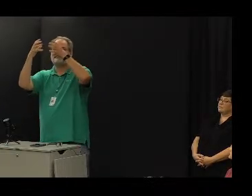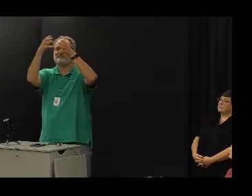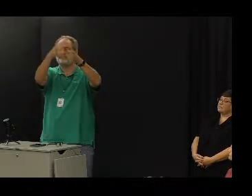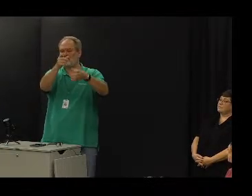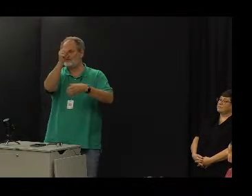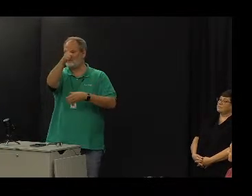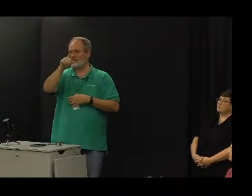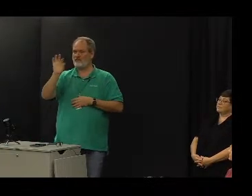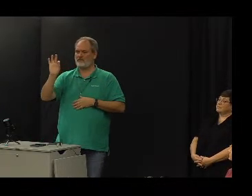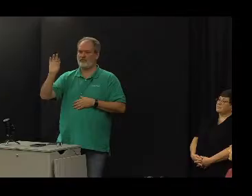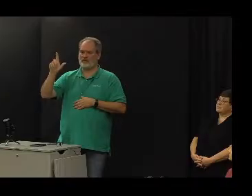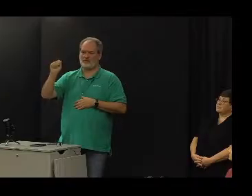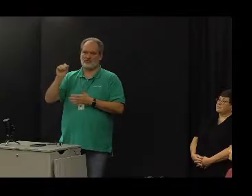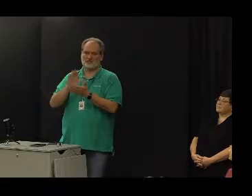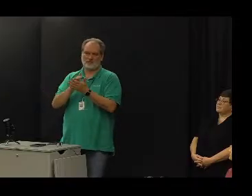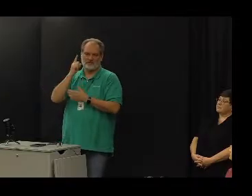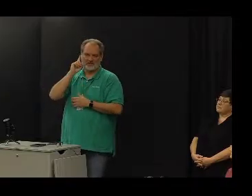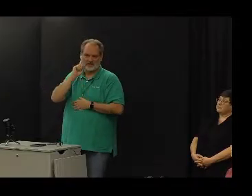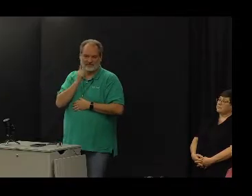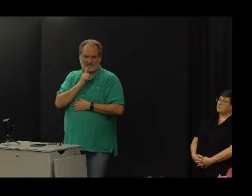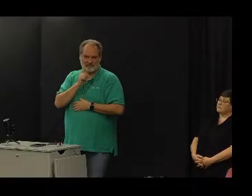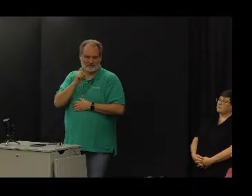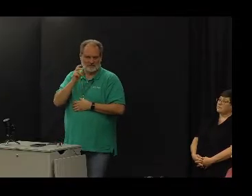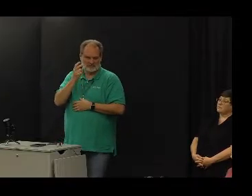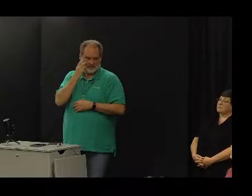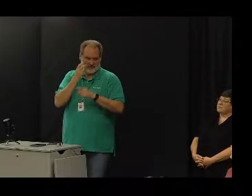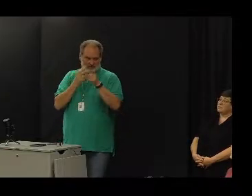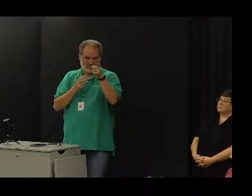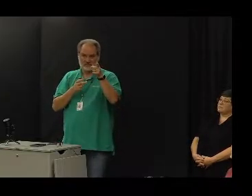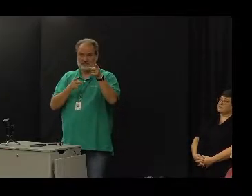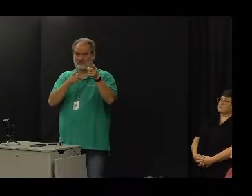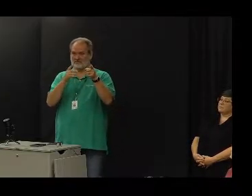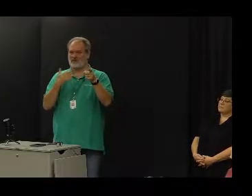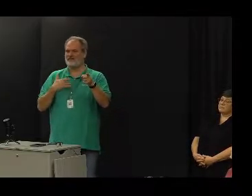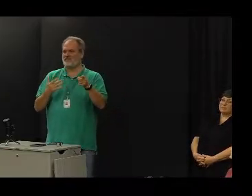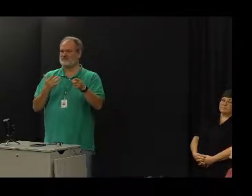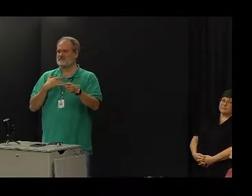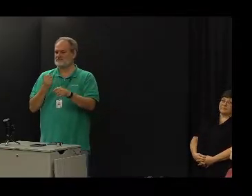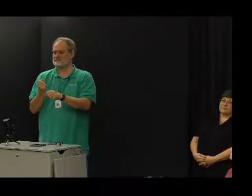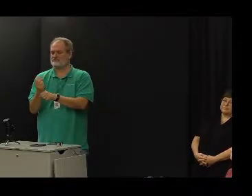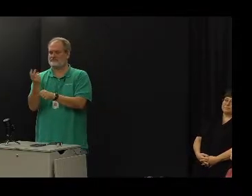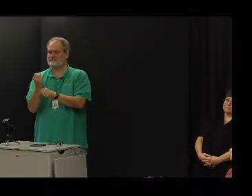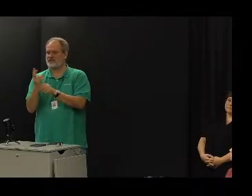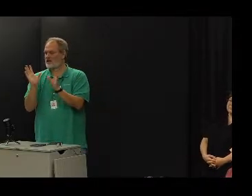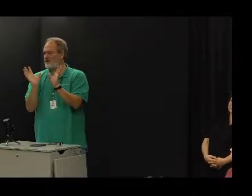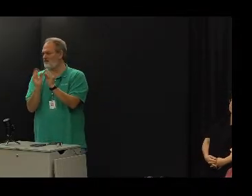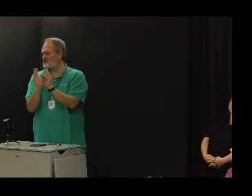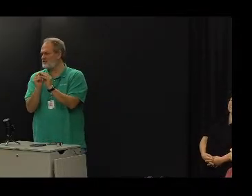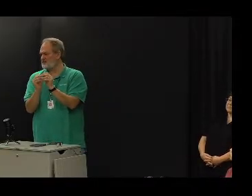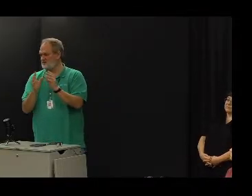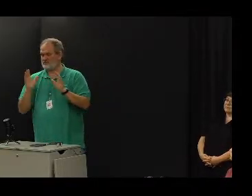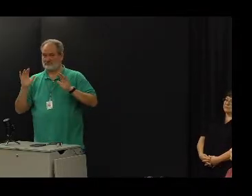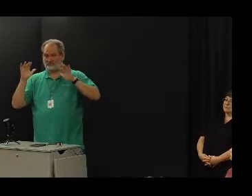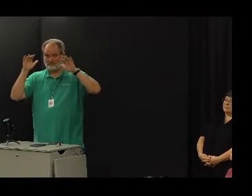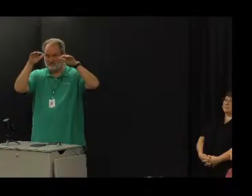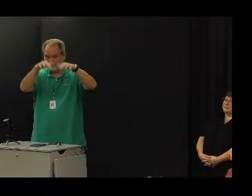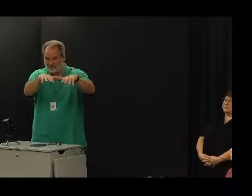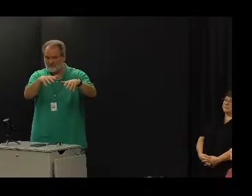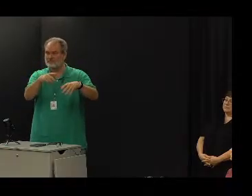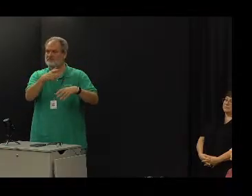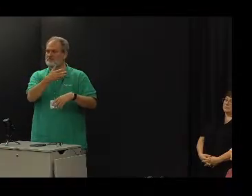Hearing, we plan on taking a group of staff to Florida for this Florida School for the Deaf and Blind. And it's